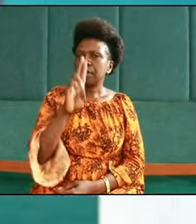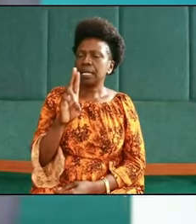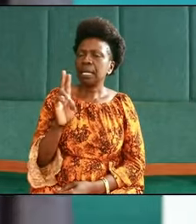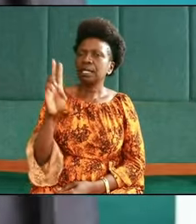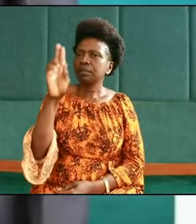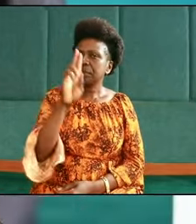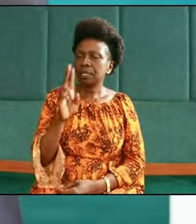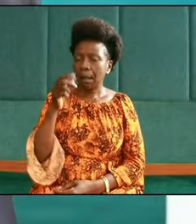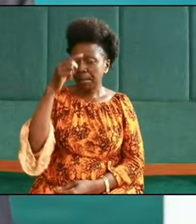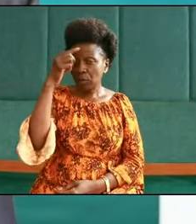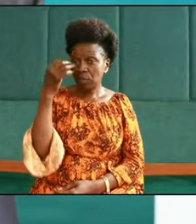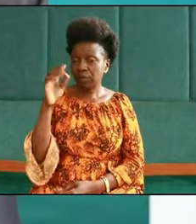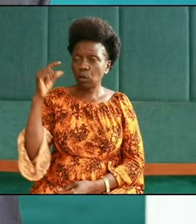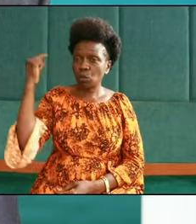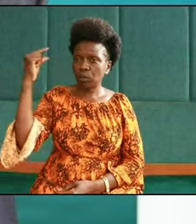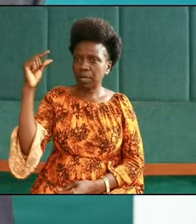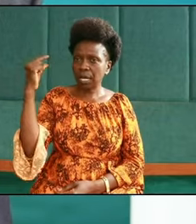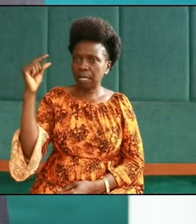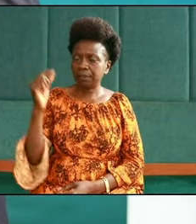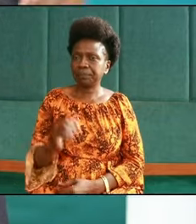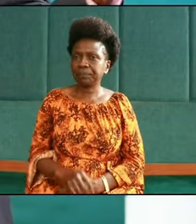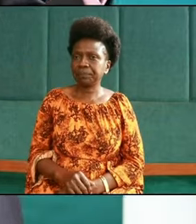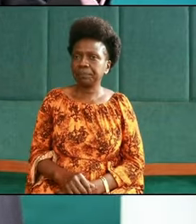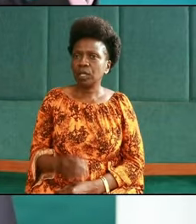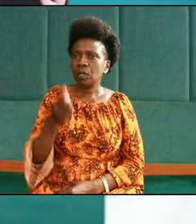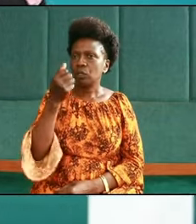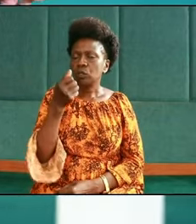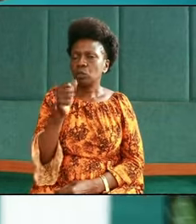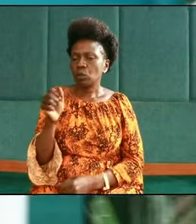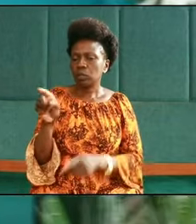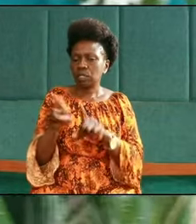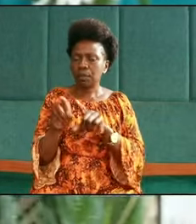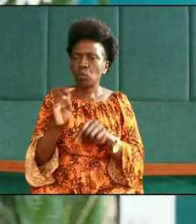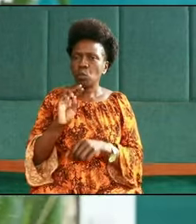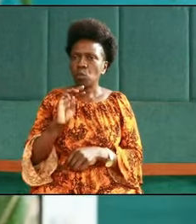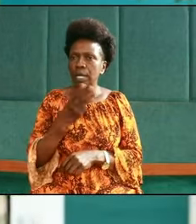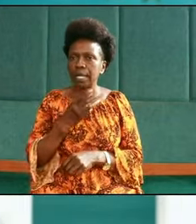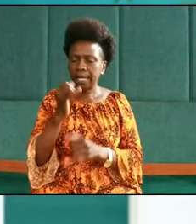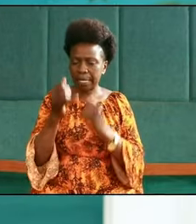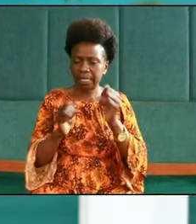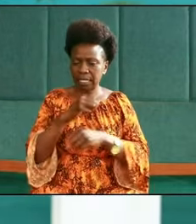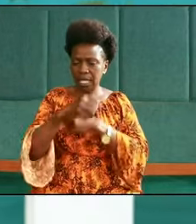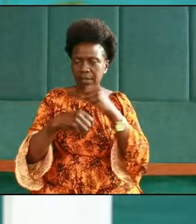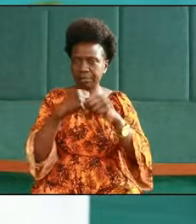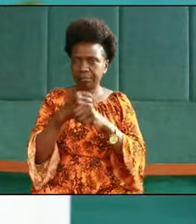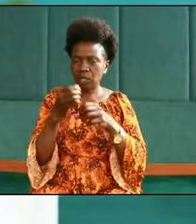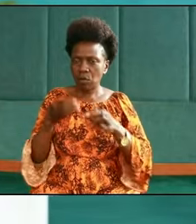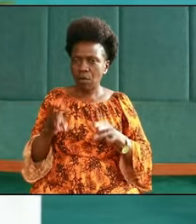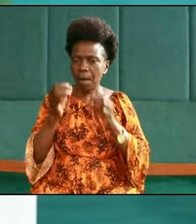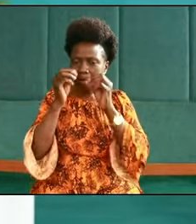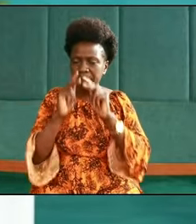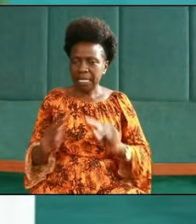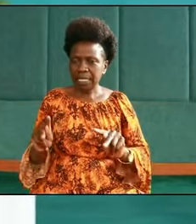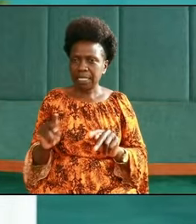spend because of the gospel. And so as we end this year, the way of peace is